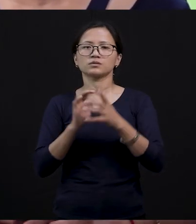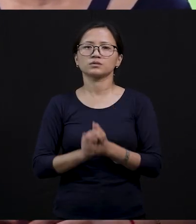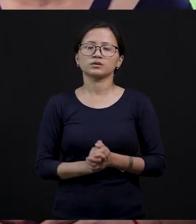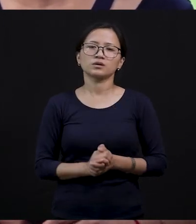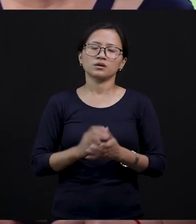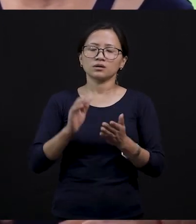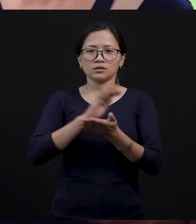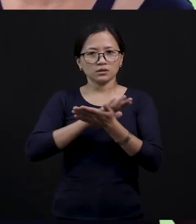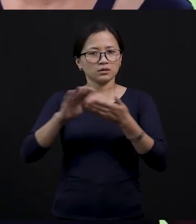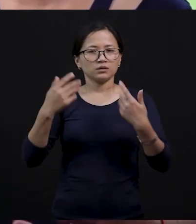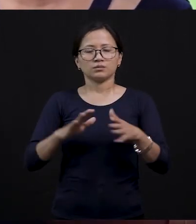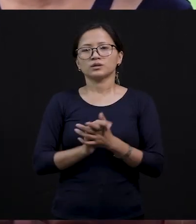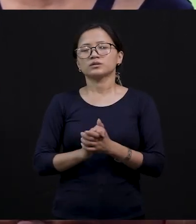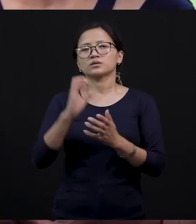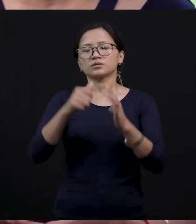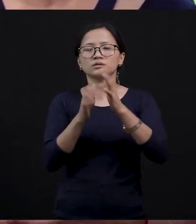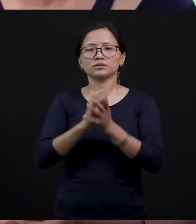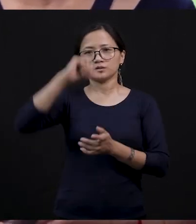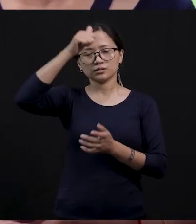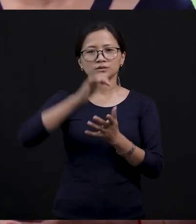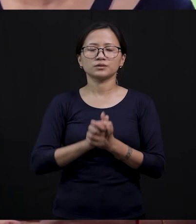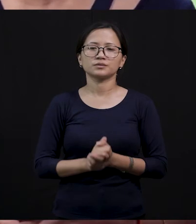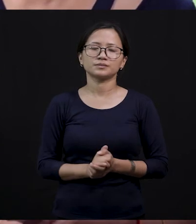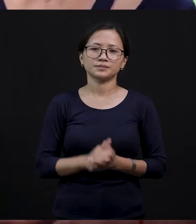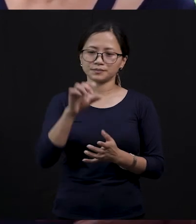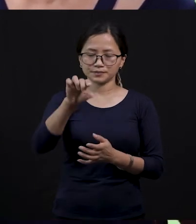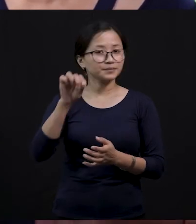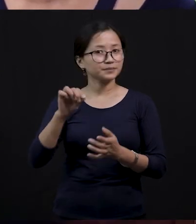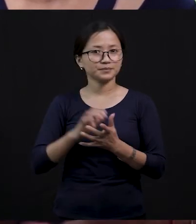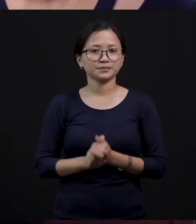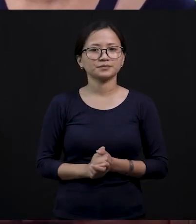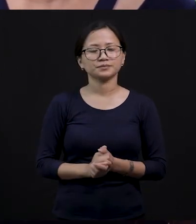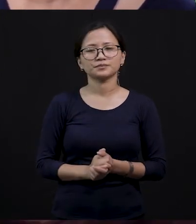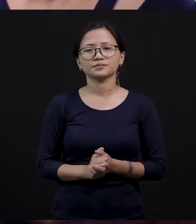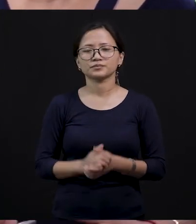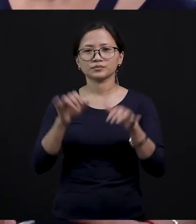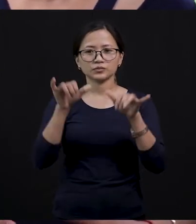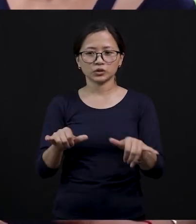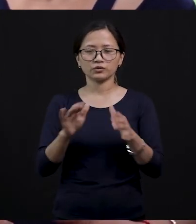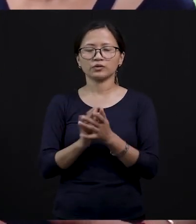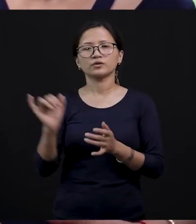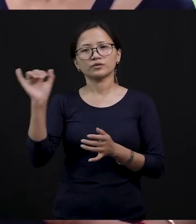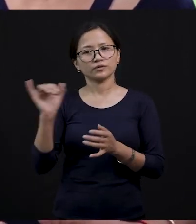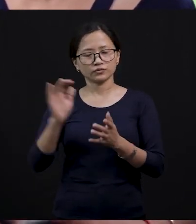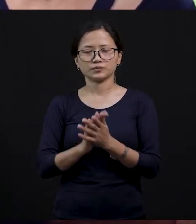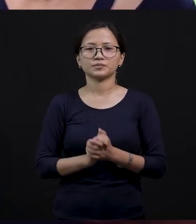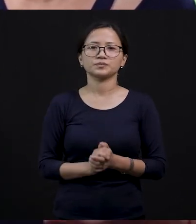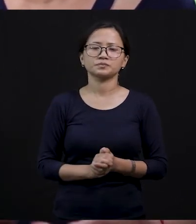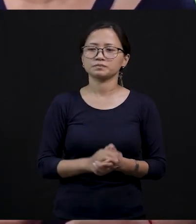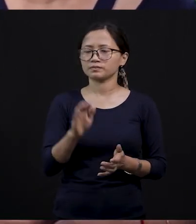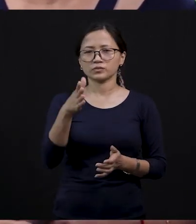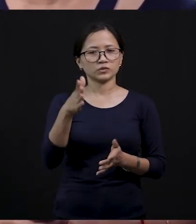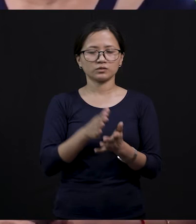Election Commission of India, and they register to get that election symbol, and that stays forever with that party, and